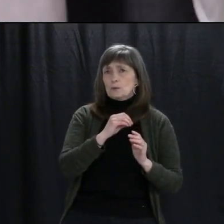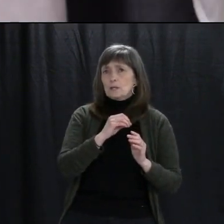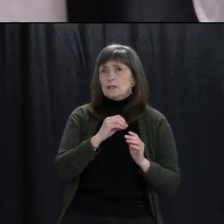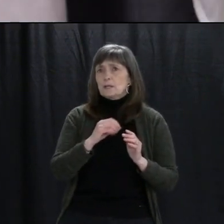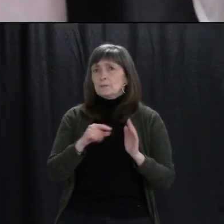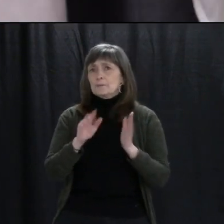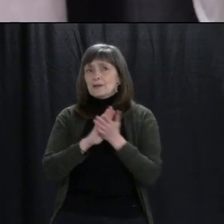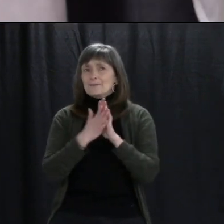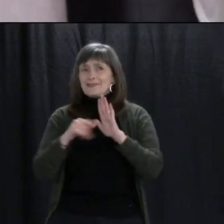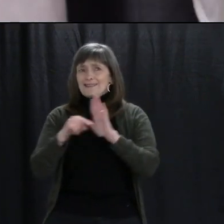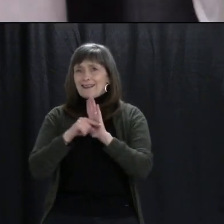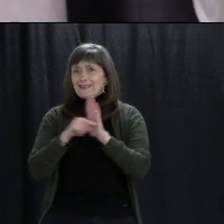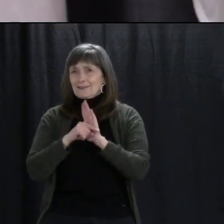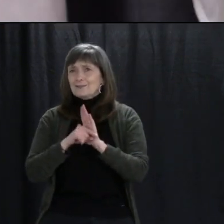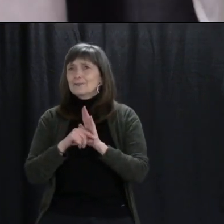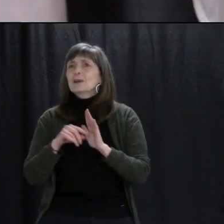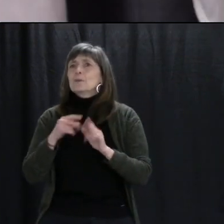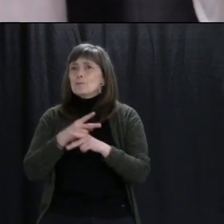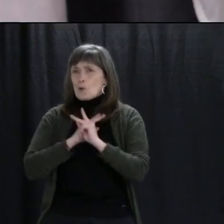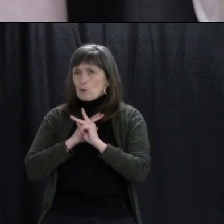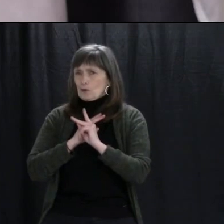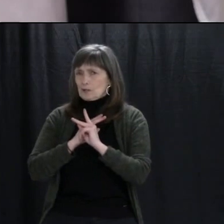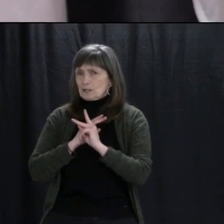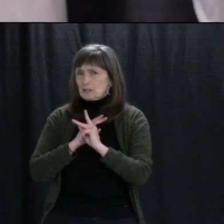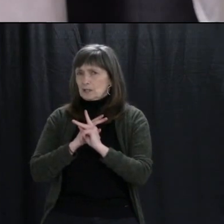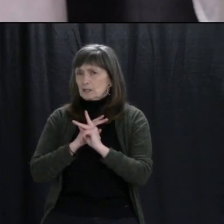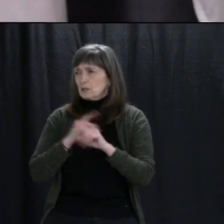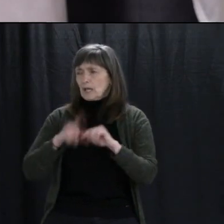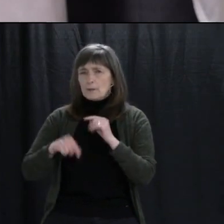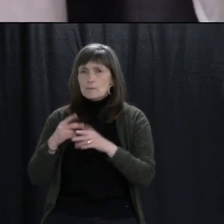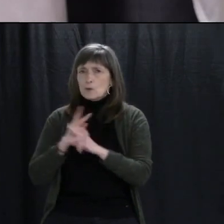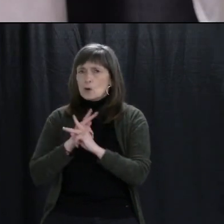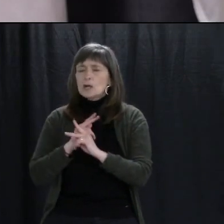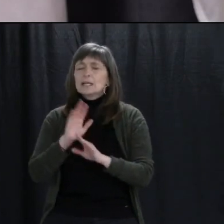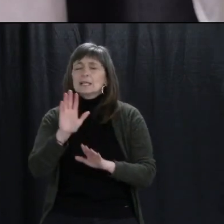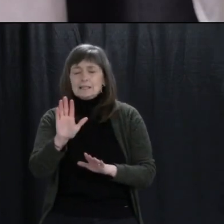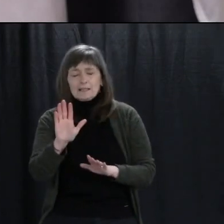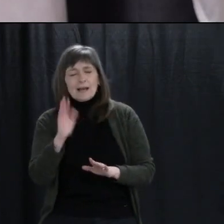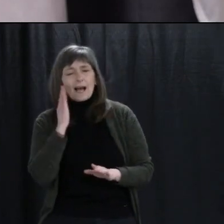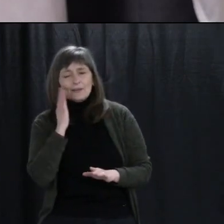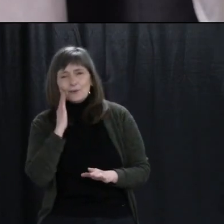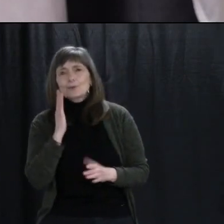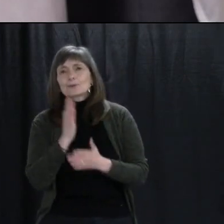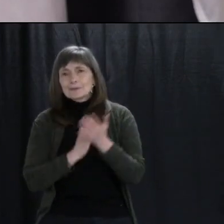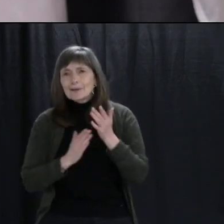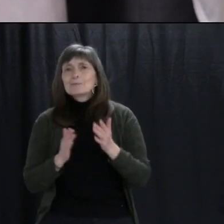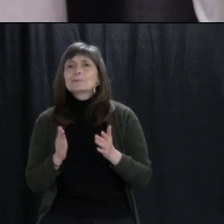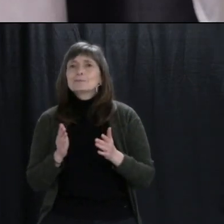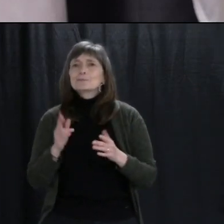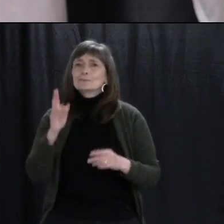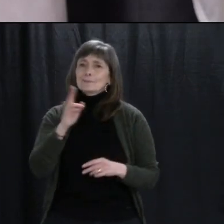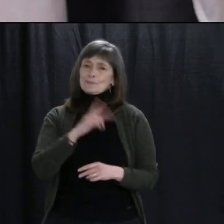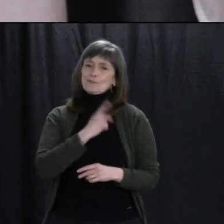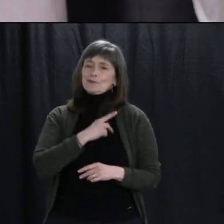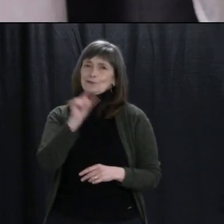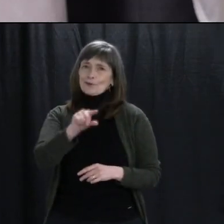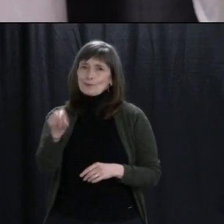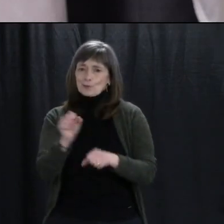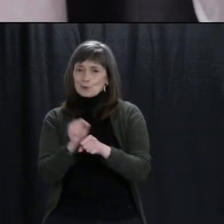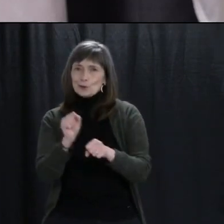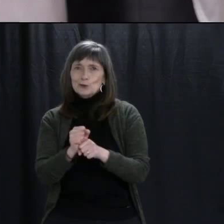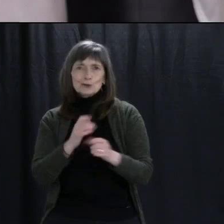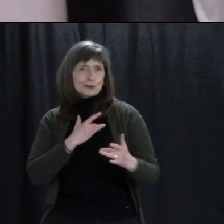really want to settle some of the questions that are on the minds of our public sector workers, contracts that we have in place, making sure that